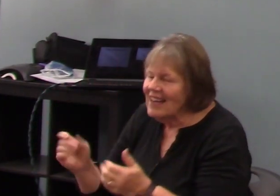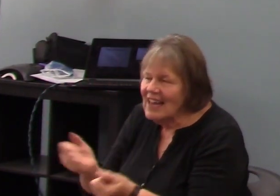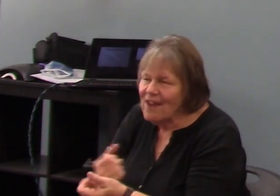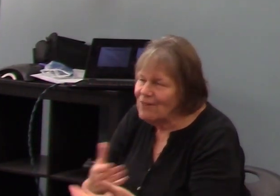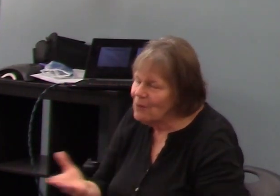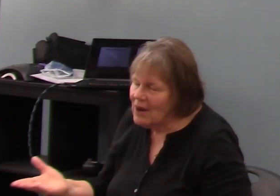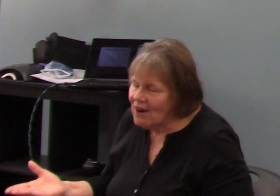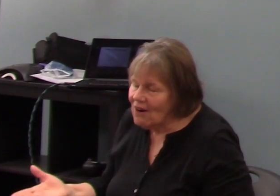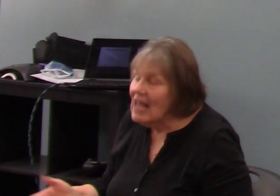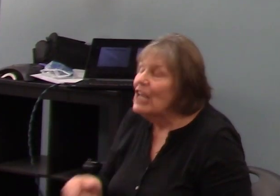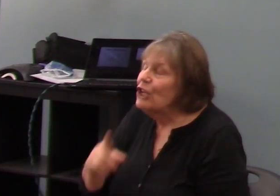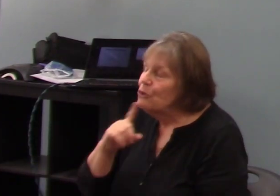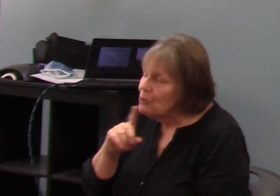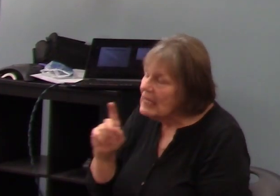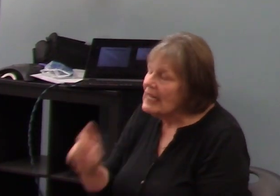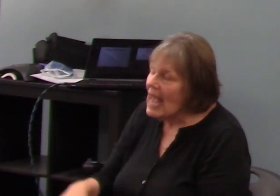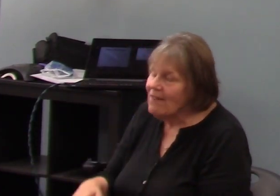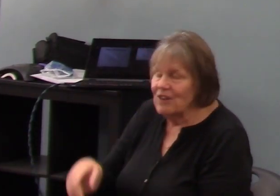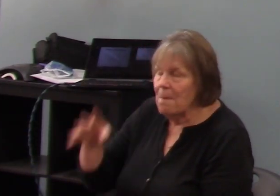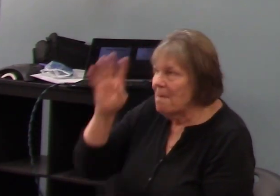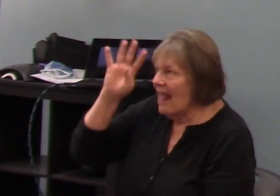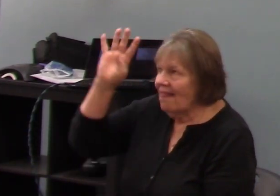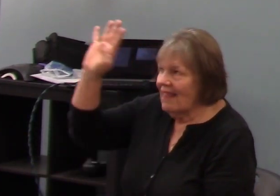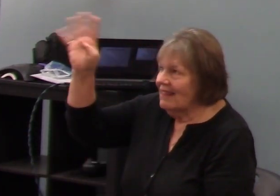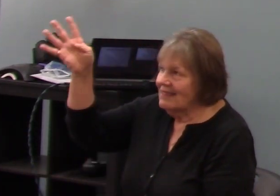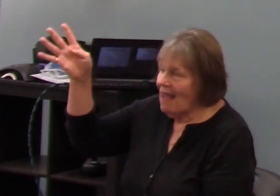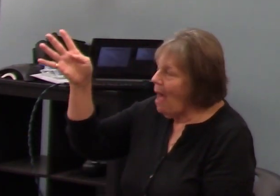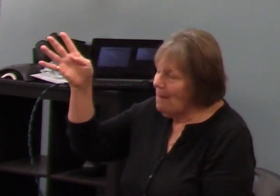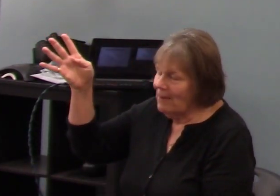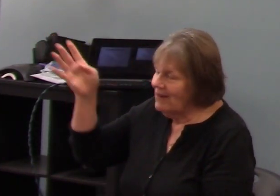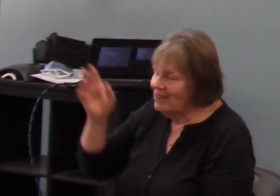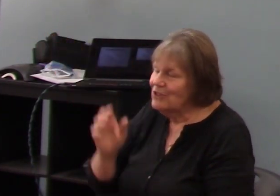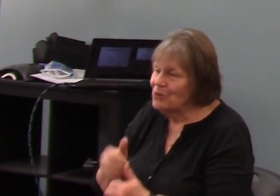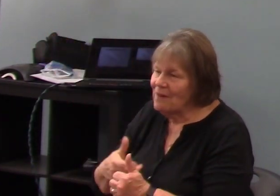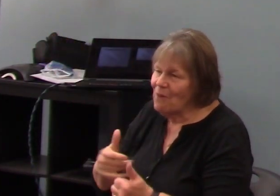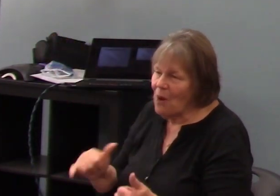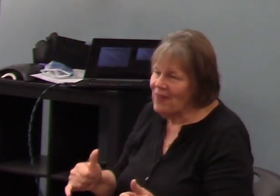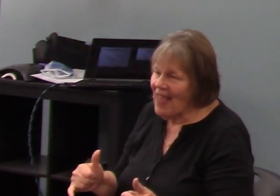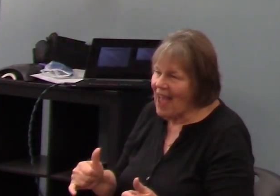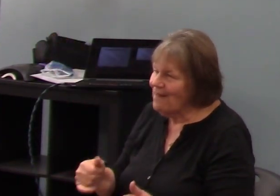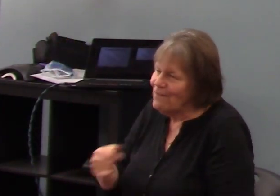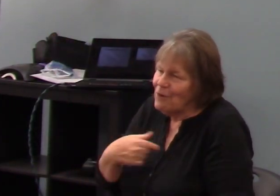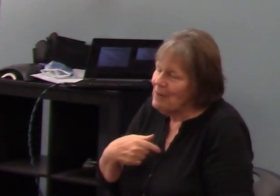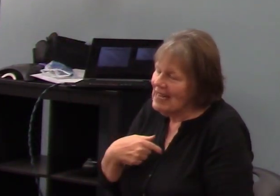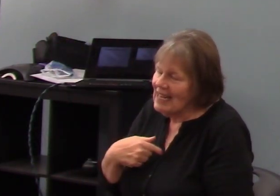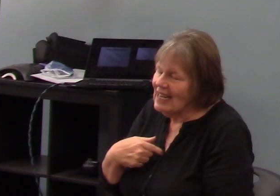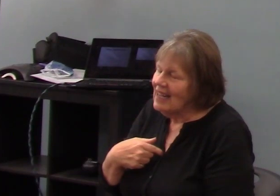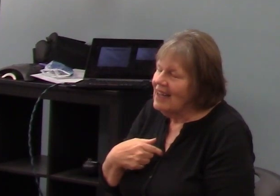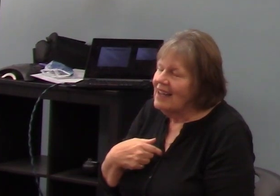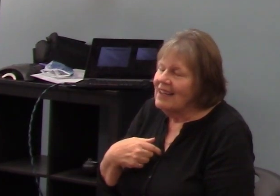get out of that. And so, to me, it's a very compelling